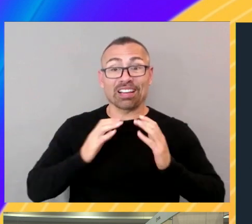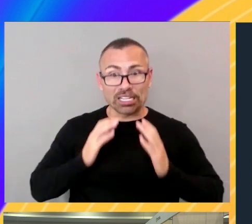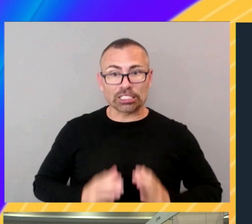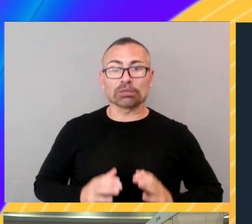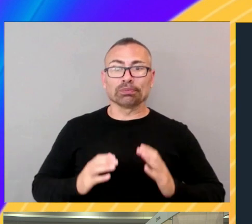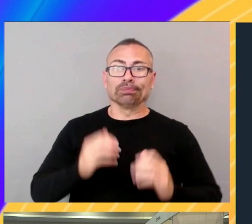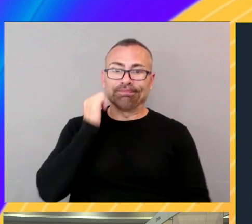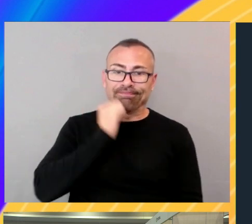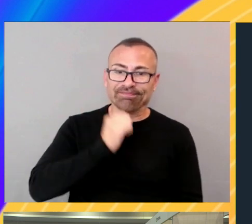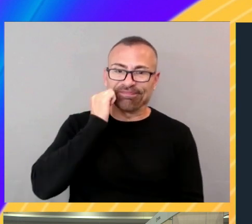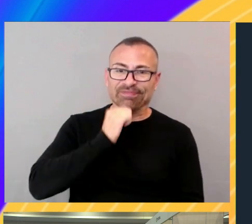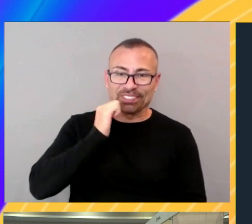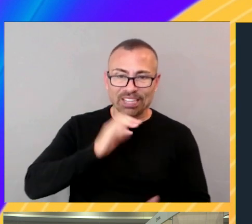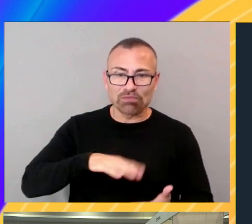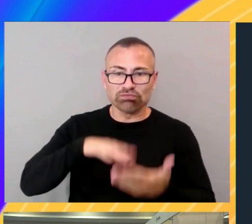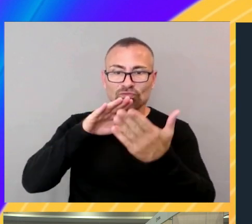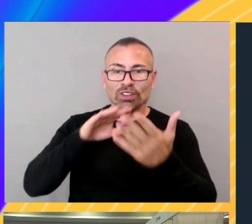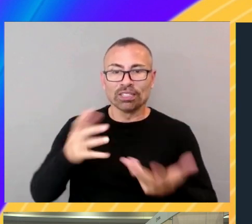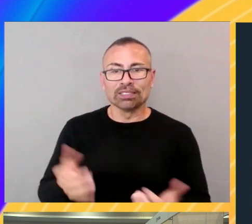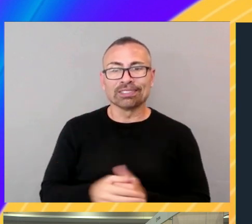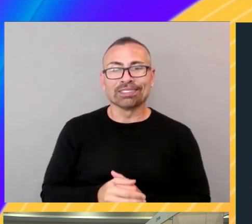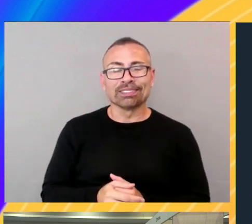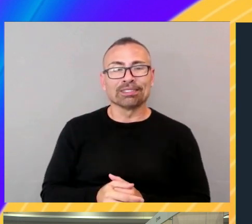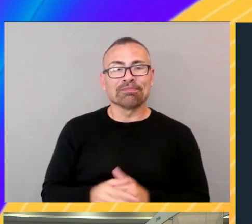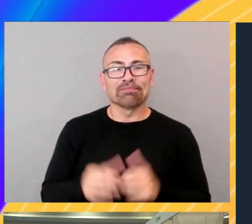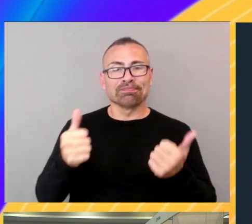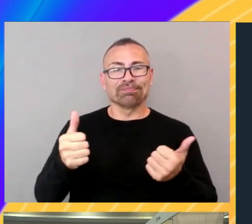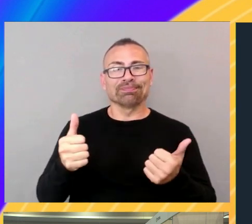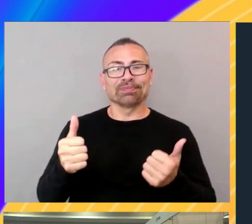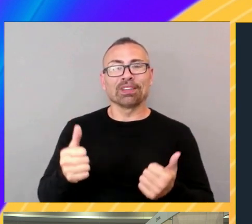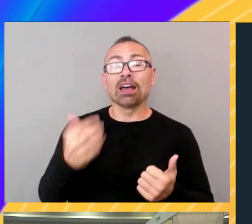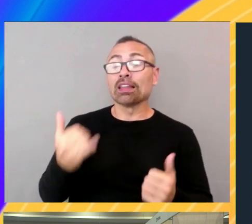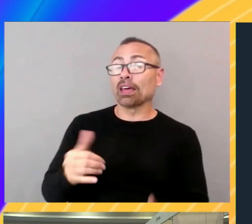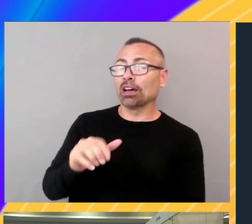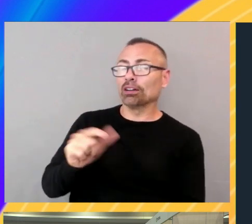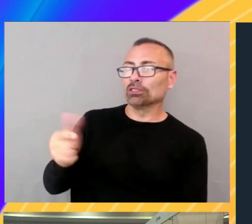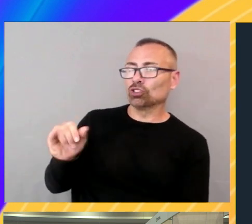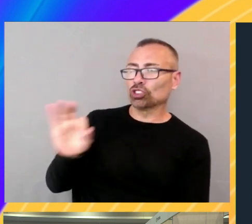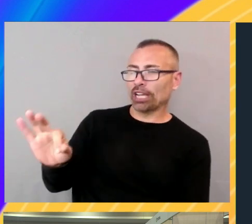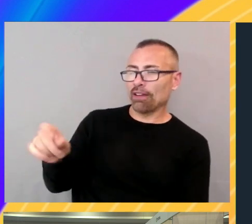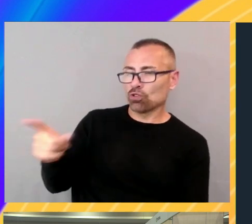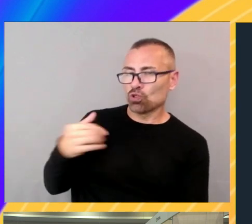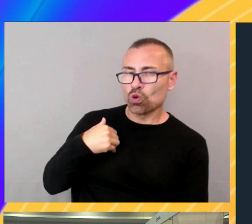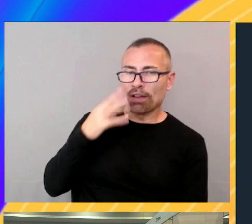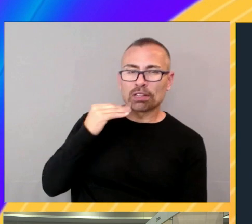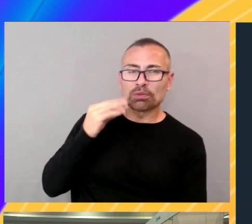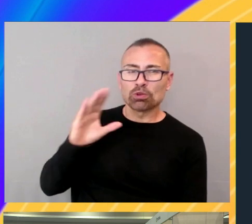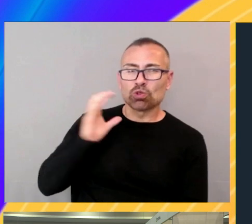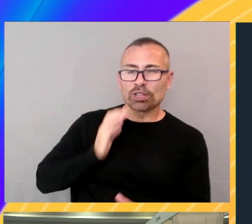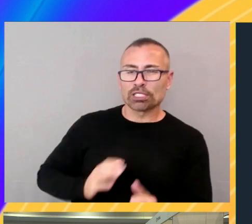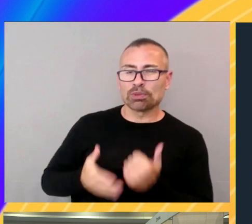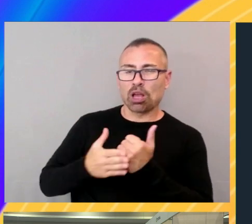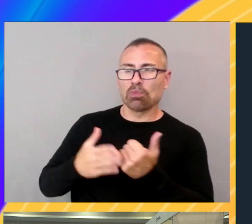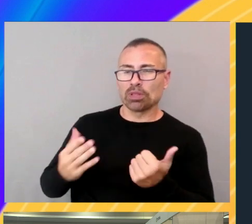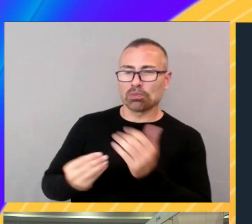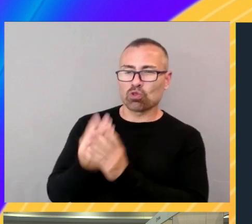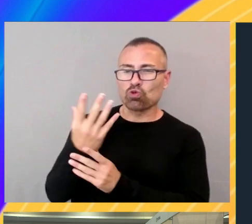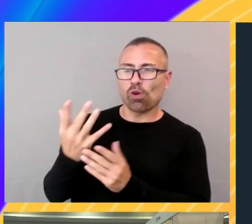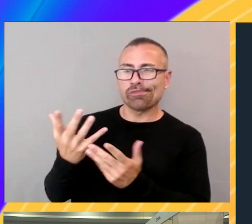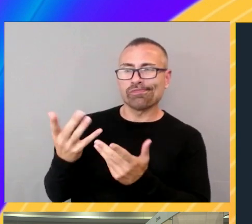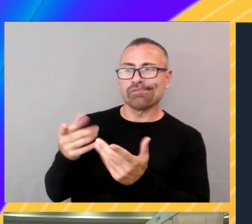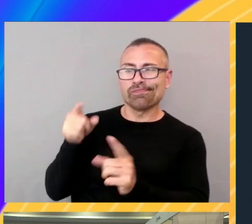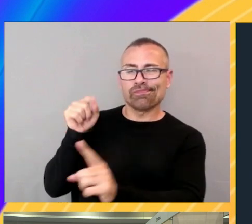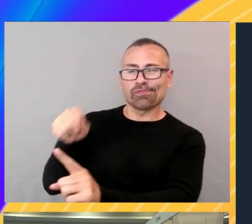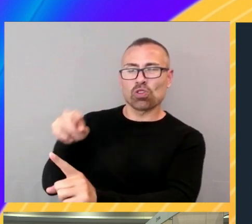process? Excellent. And then Jeff, I know you've got experience with your customers helping them grow. Can you speak to that? Yeah, so